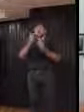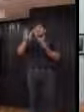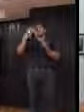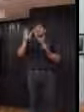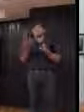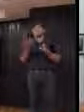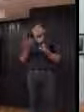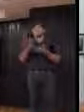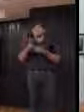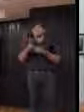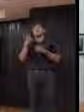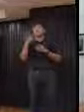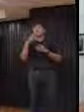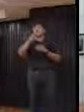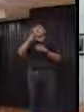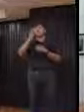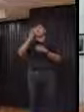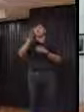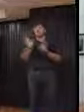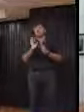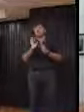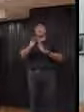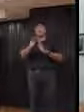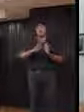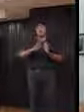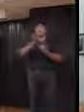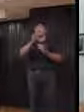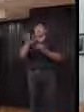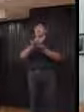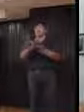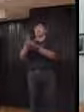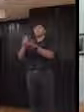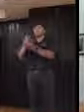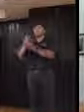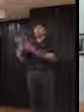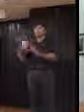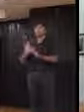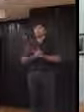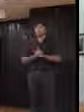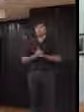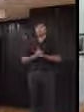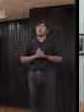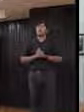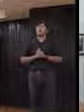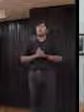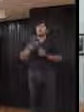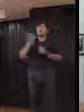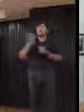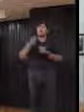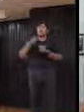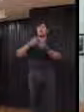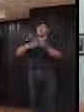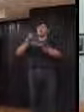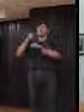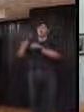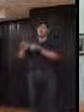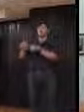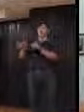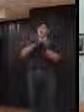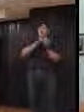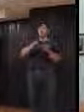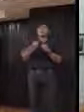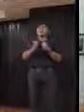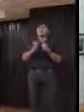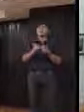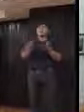only in the context of 370, but other sensitive issues as well. So this rolling back will become more and more